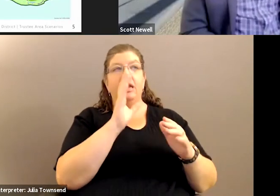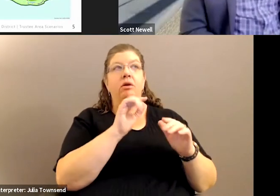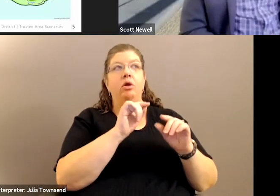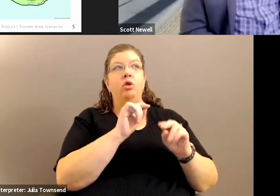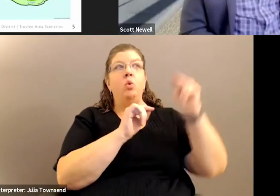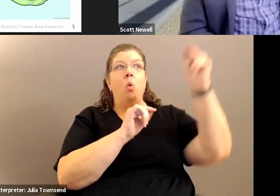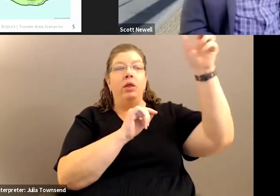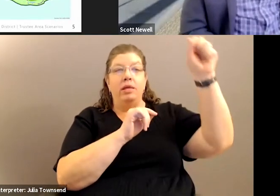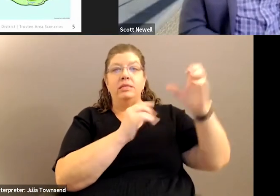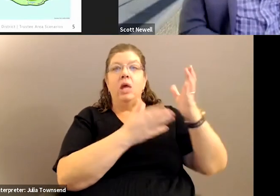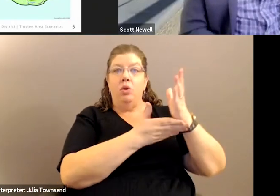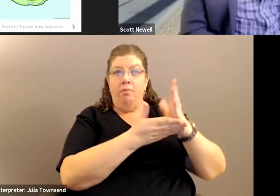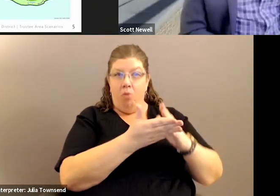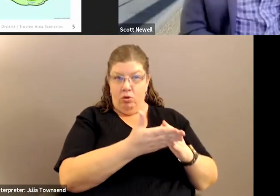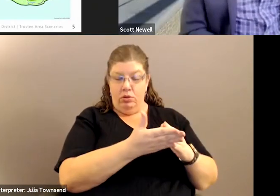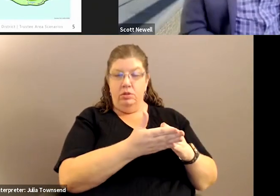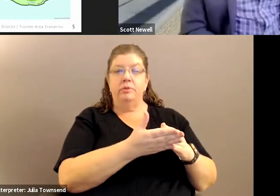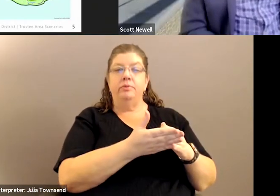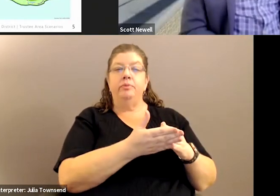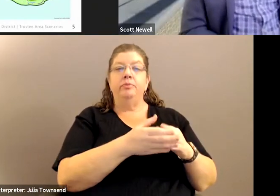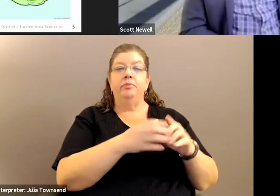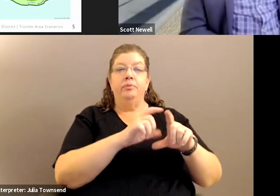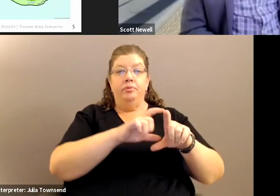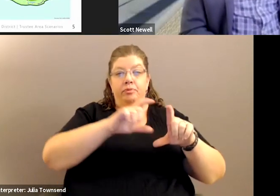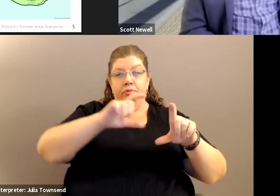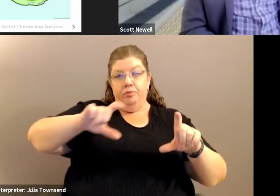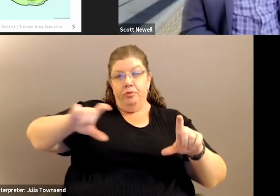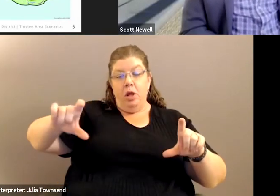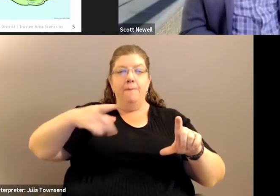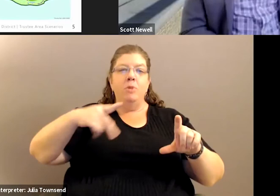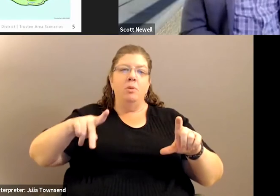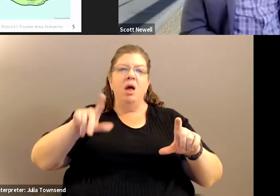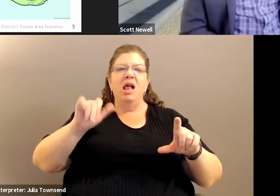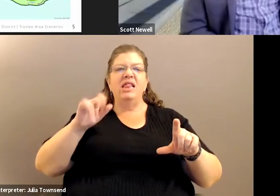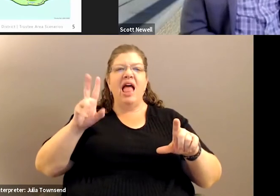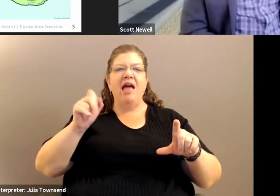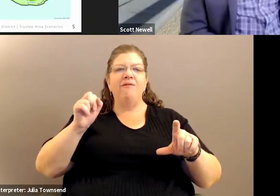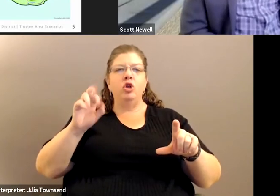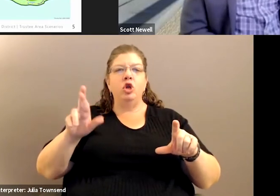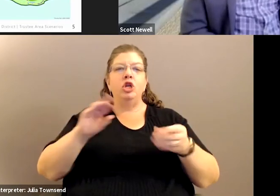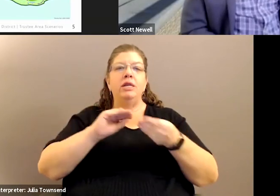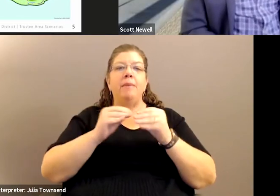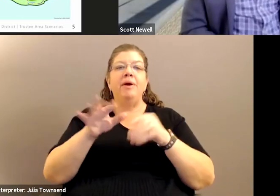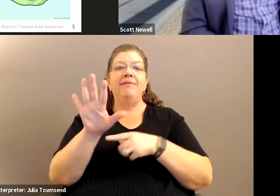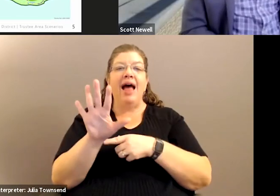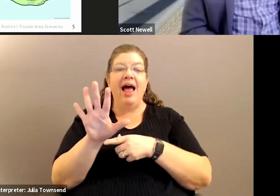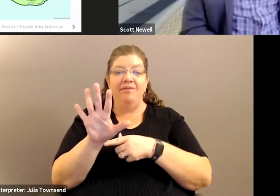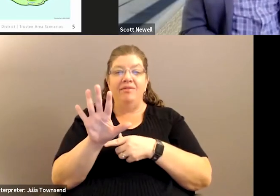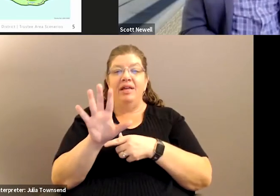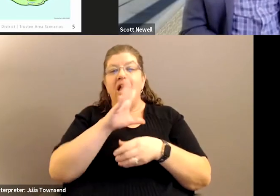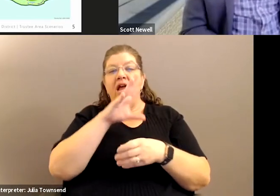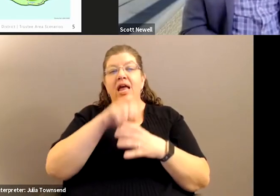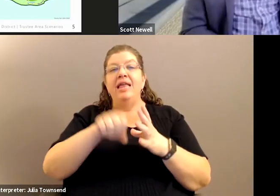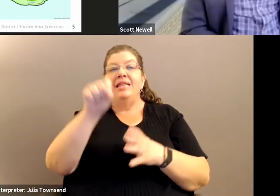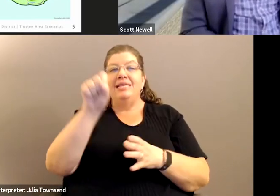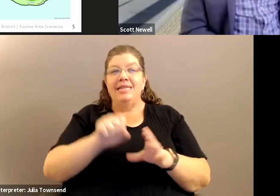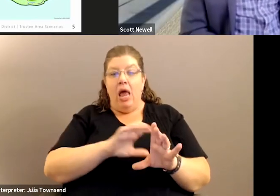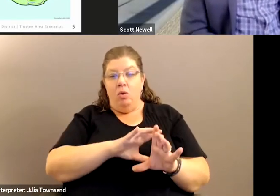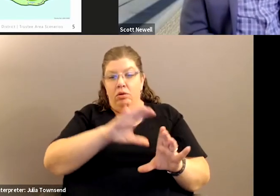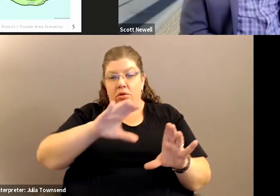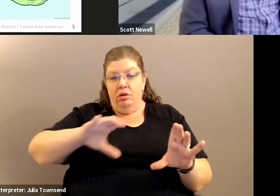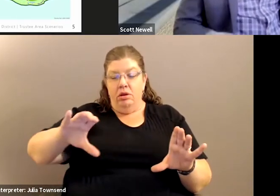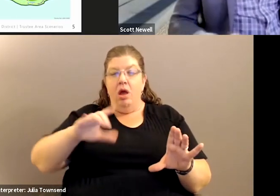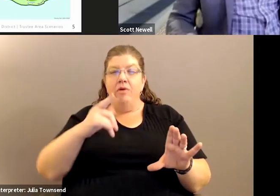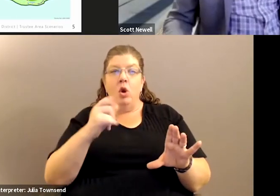south and then the purple or lavender color is number five which you can see encompasses the south side of polita